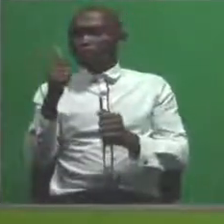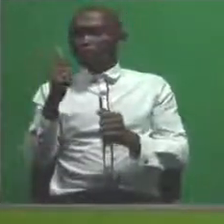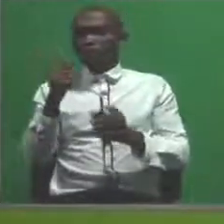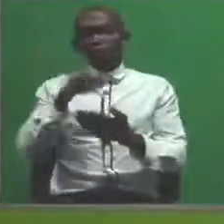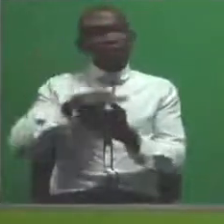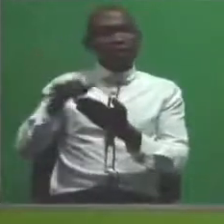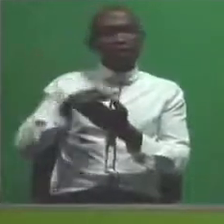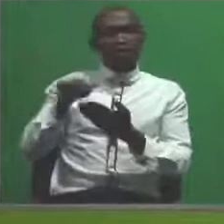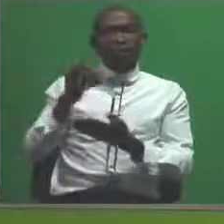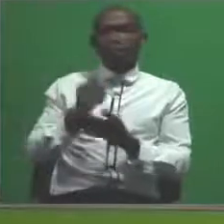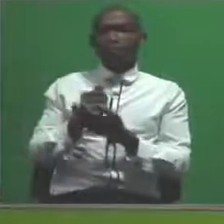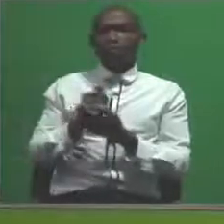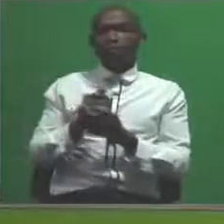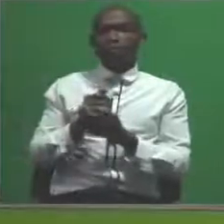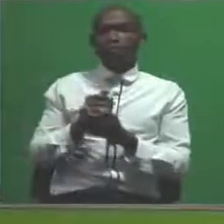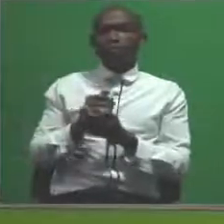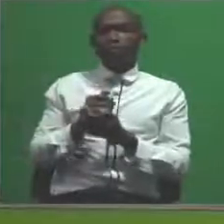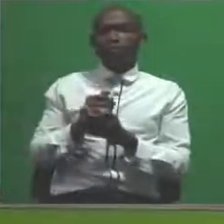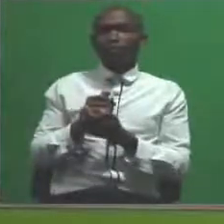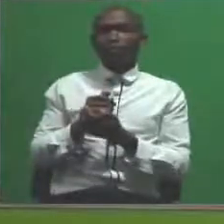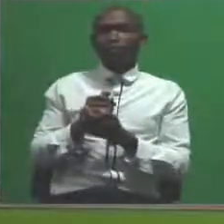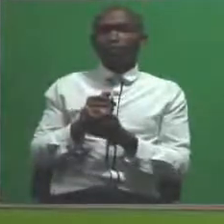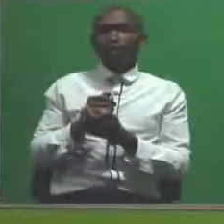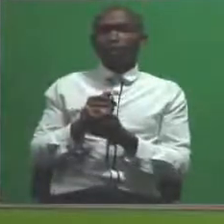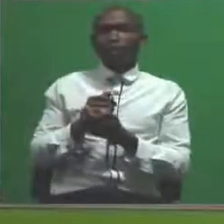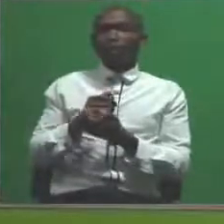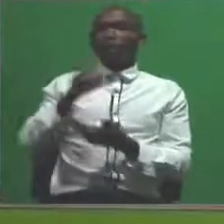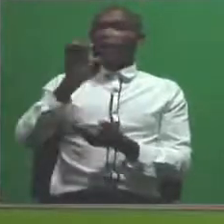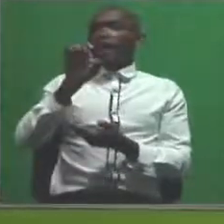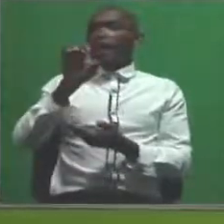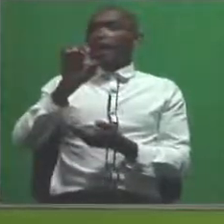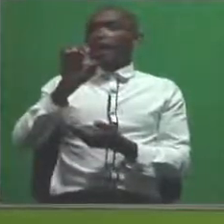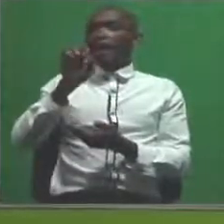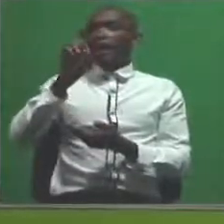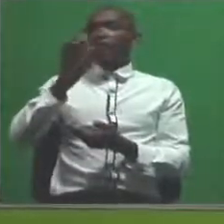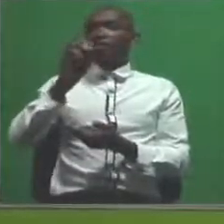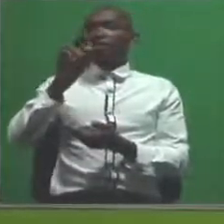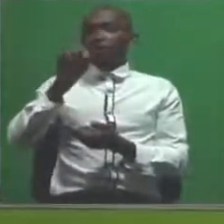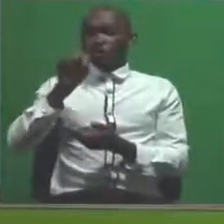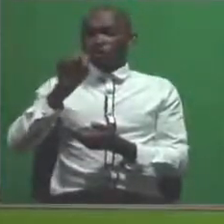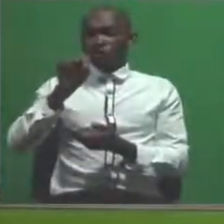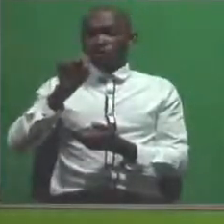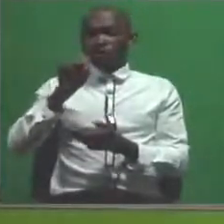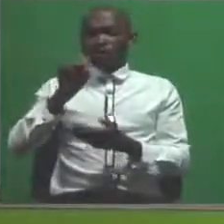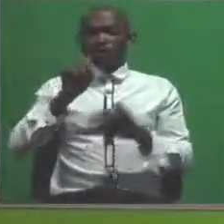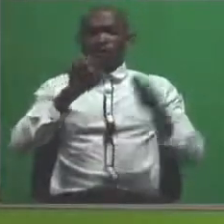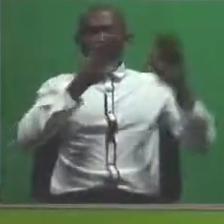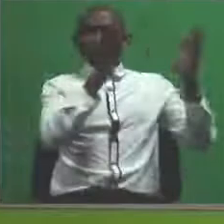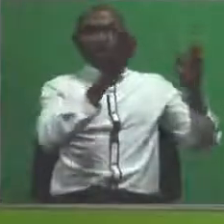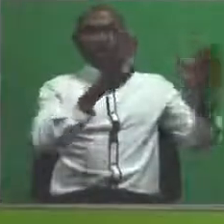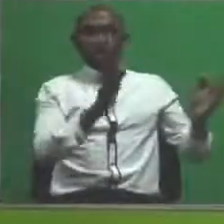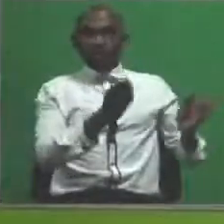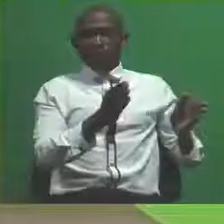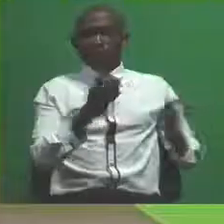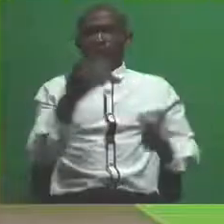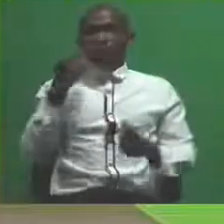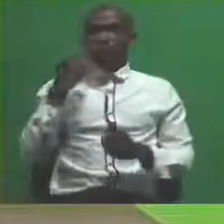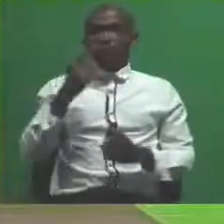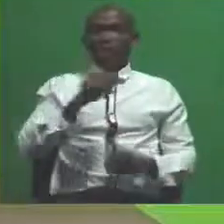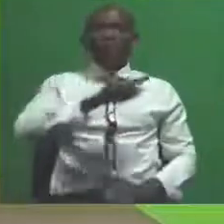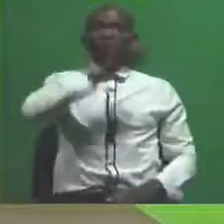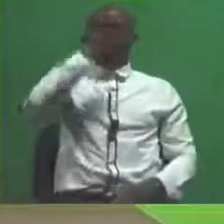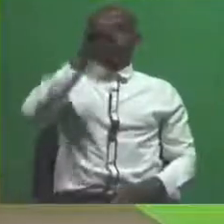Yes? Oh, okay. A dome shape? A curve shape? Yes. We have here a curve shape or a dome